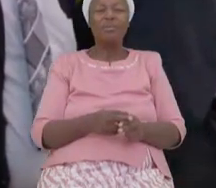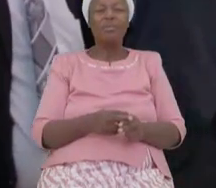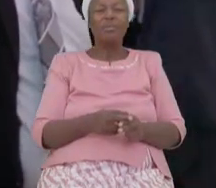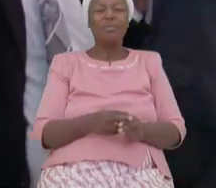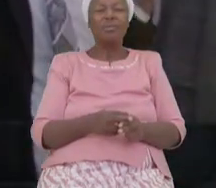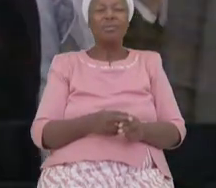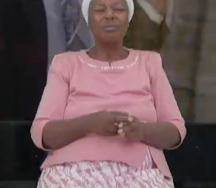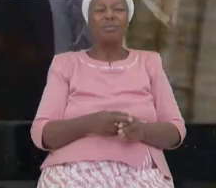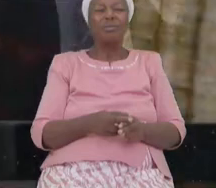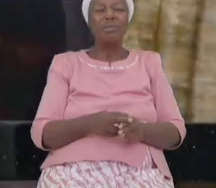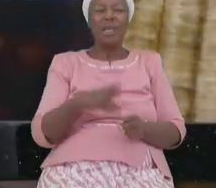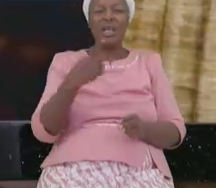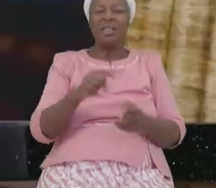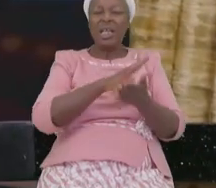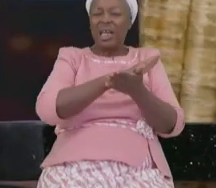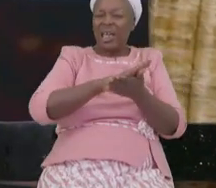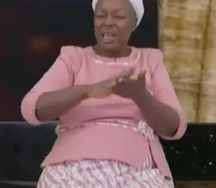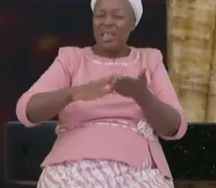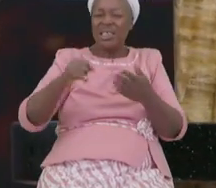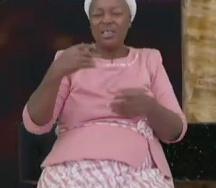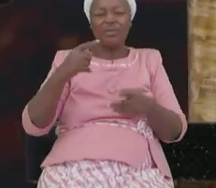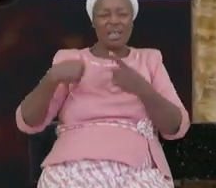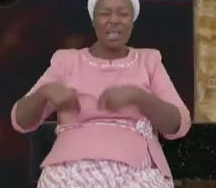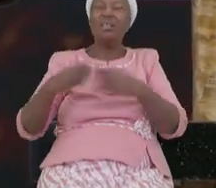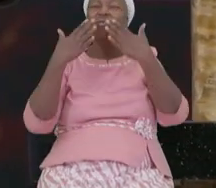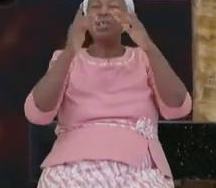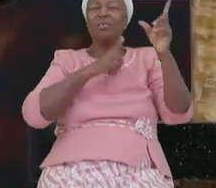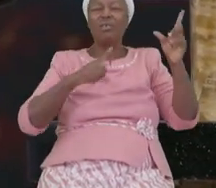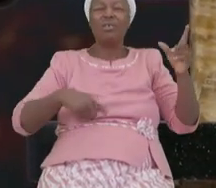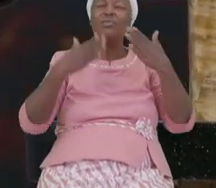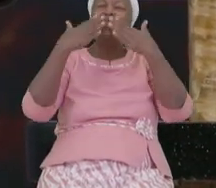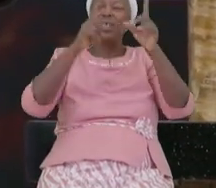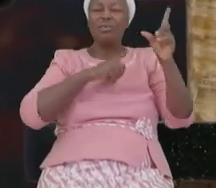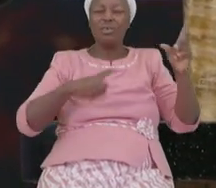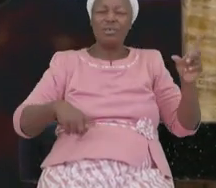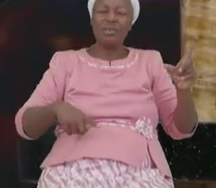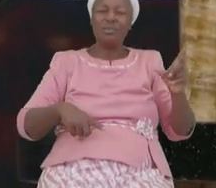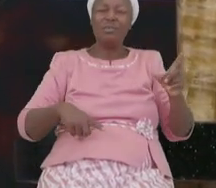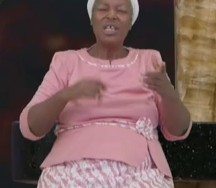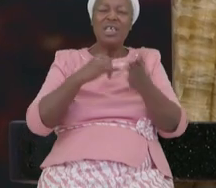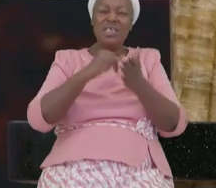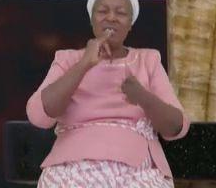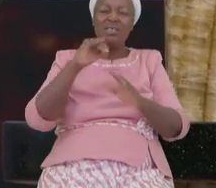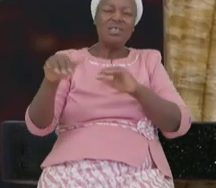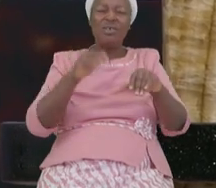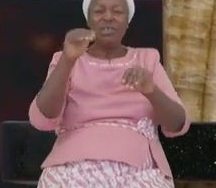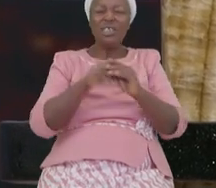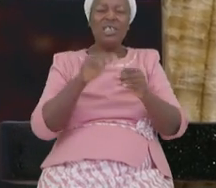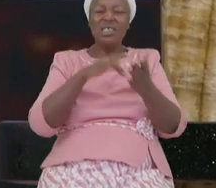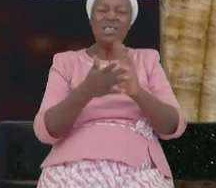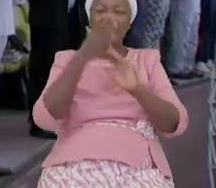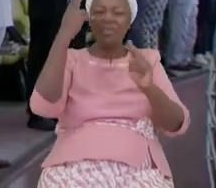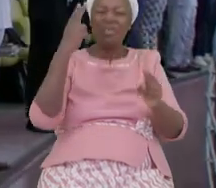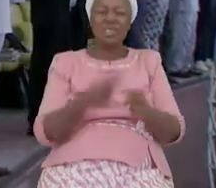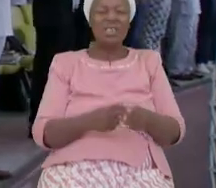The cleansing of the heart. Thank you, Lord. Thank you, Lord. It is done in